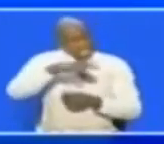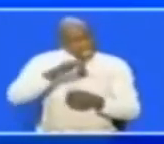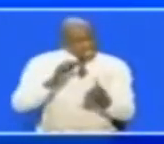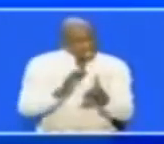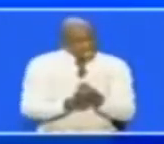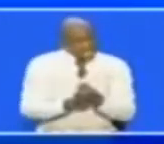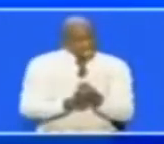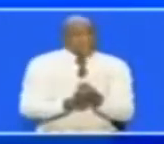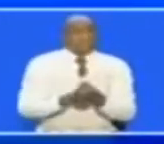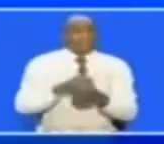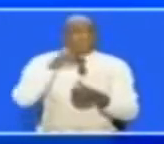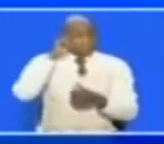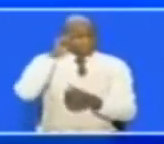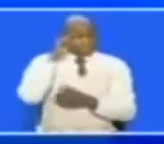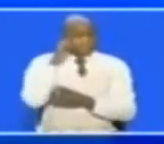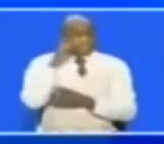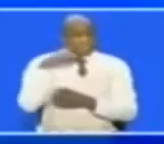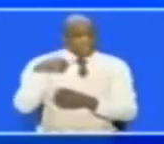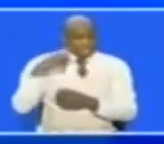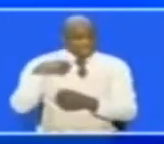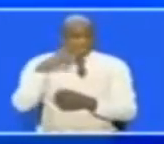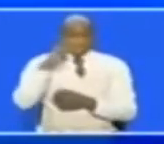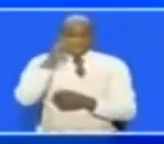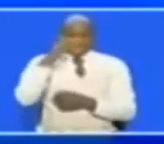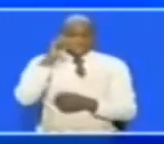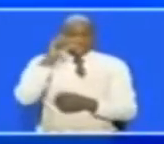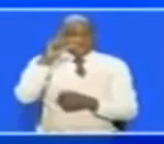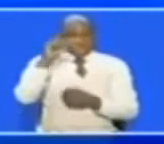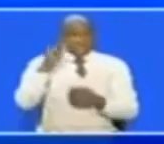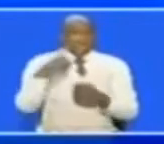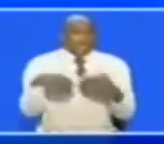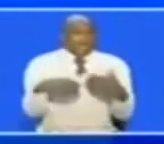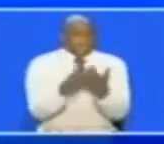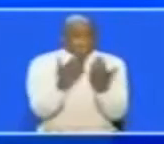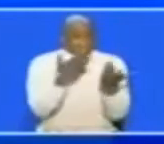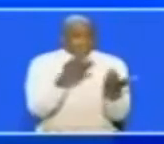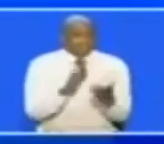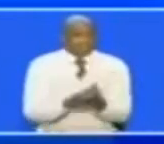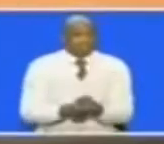in the coastal state of Maryland. Take a look.